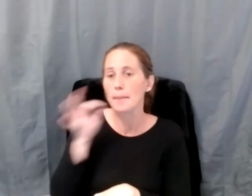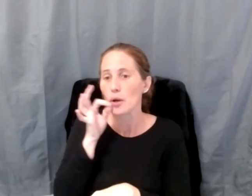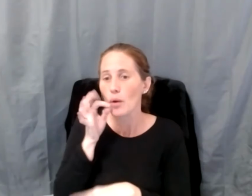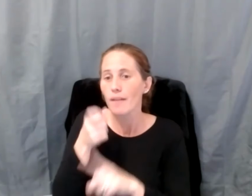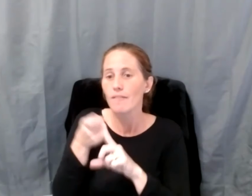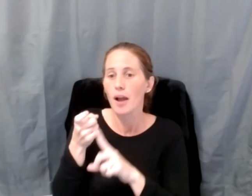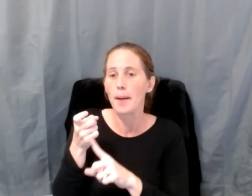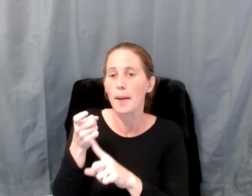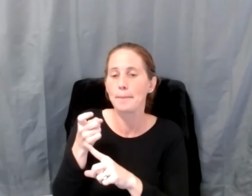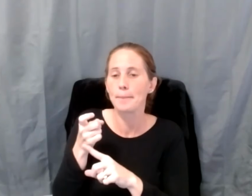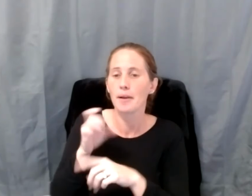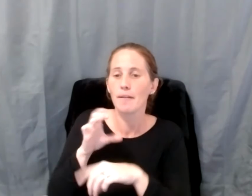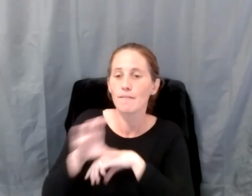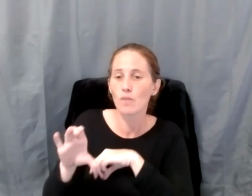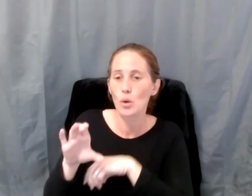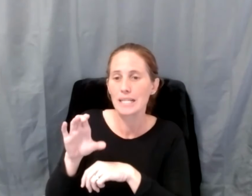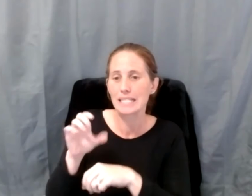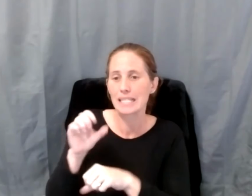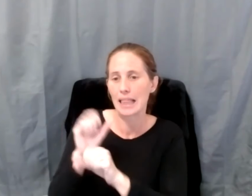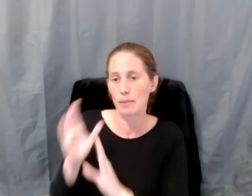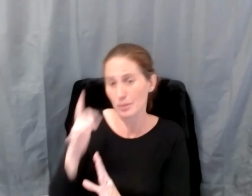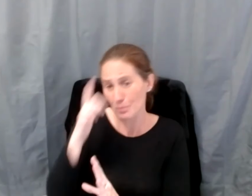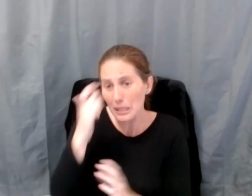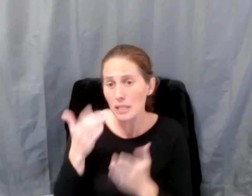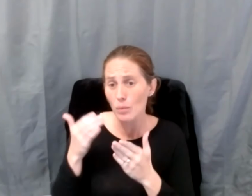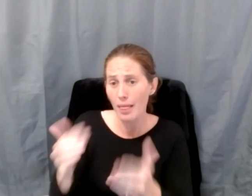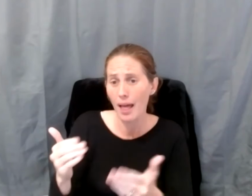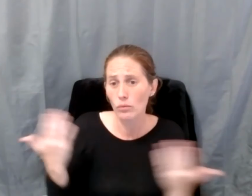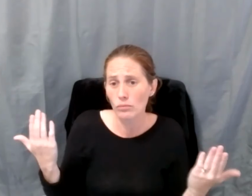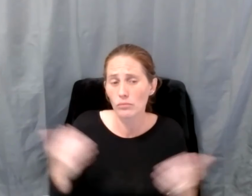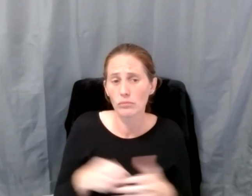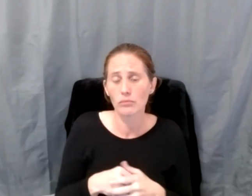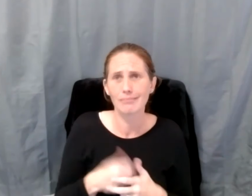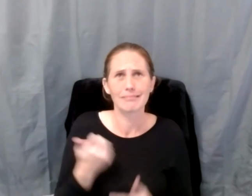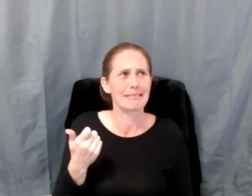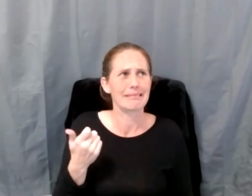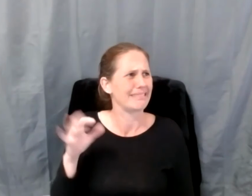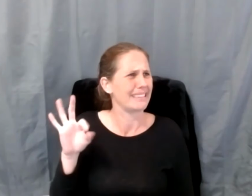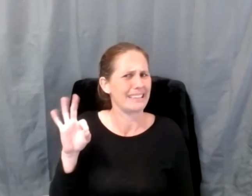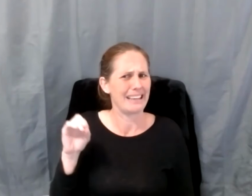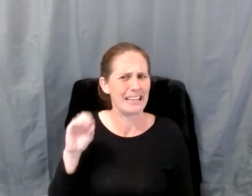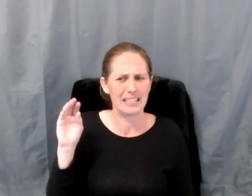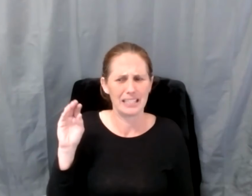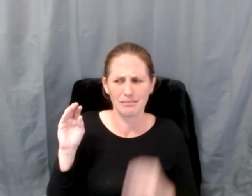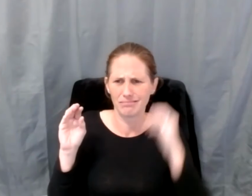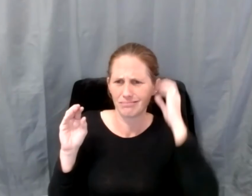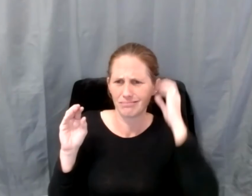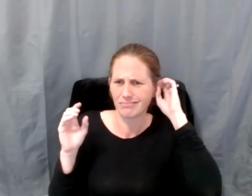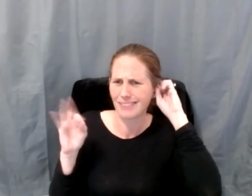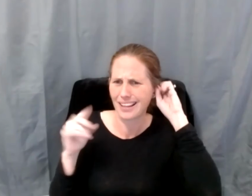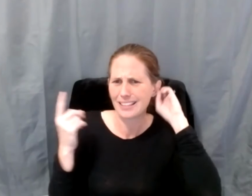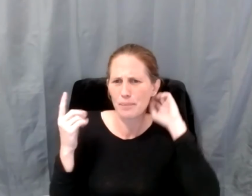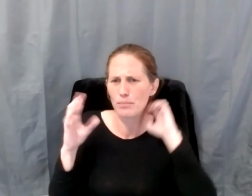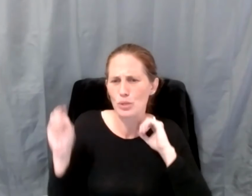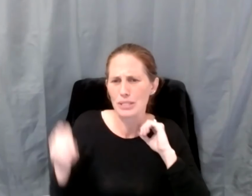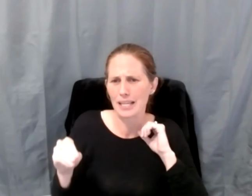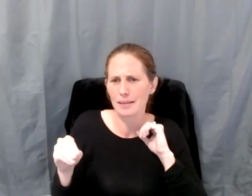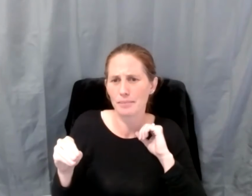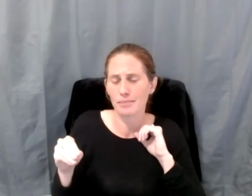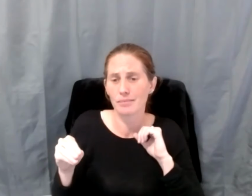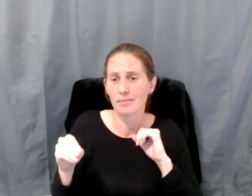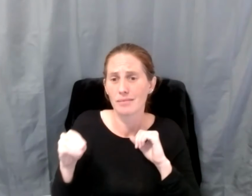because it was actually permitted, um, 90 something percent of laborers who are coming were